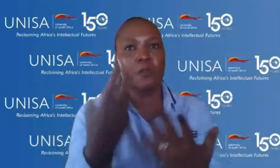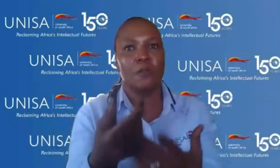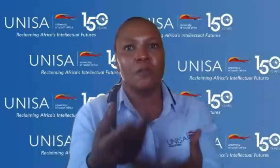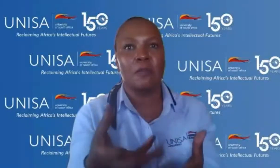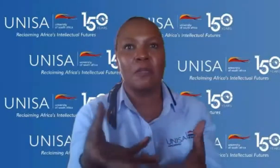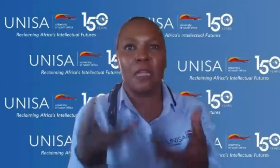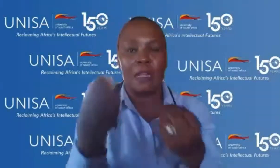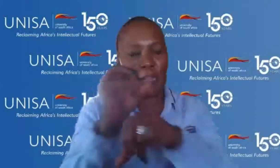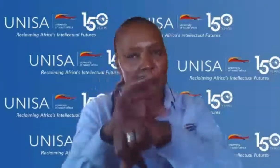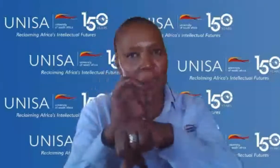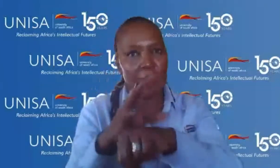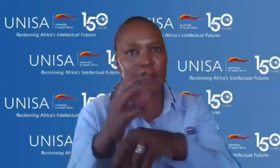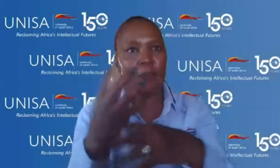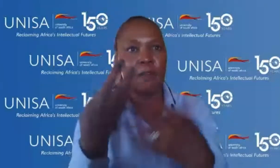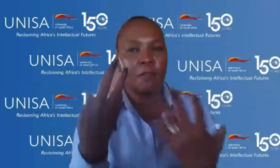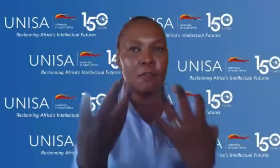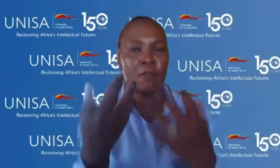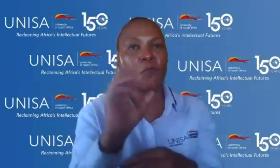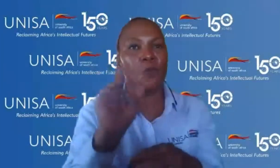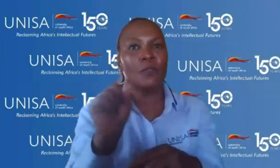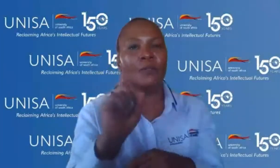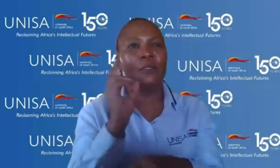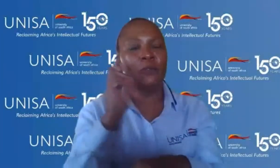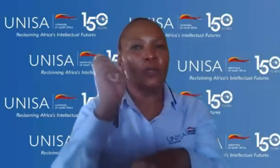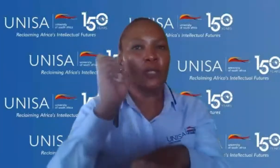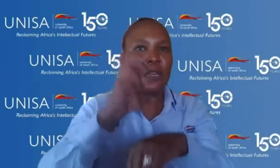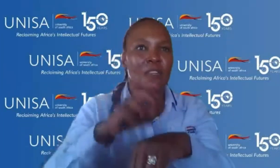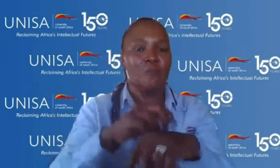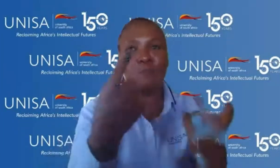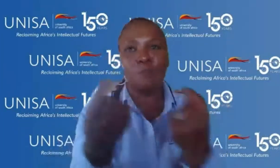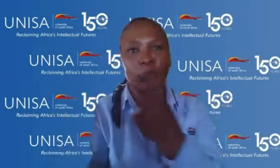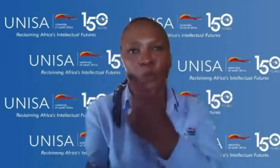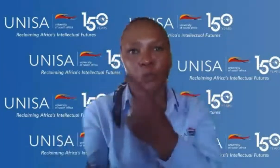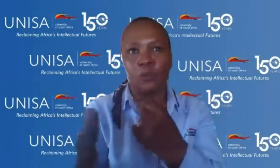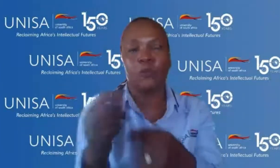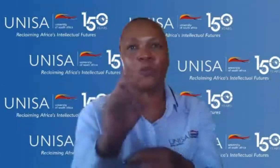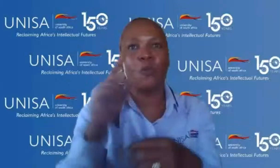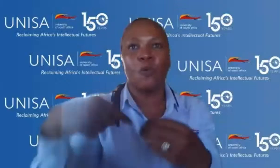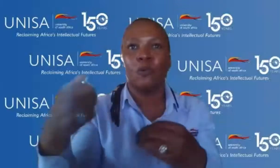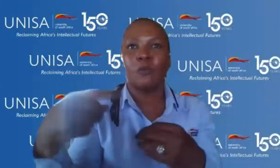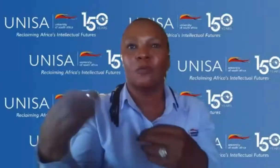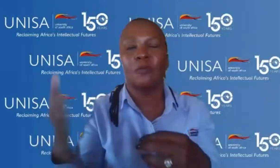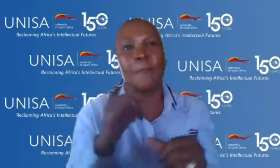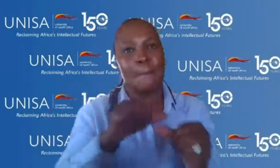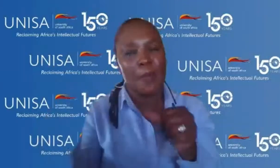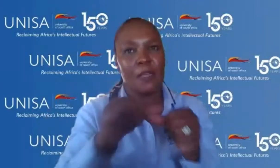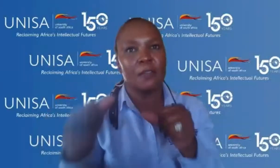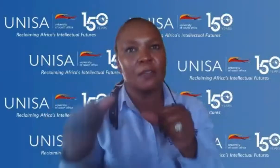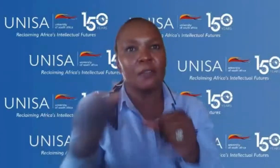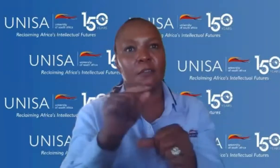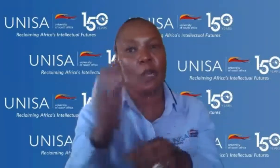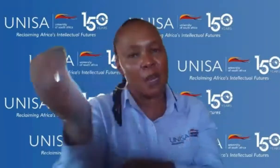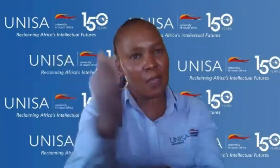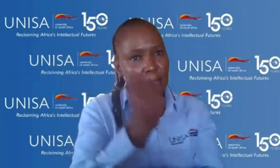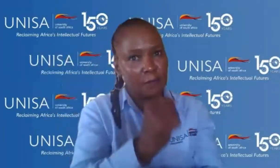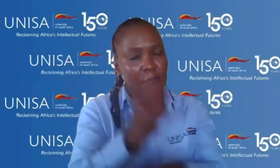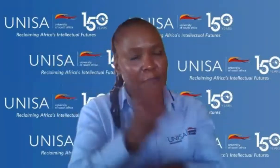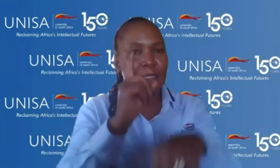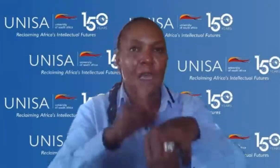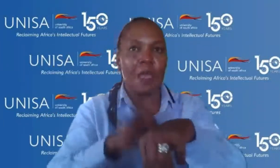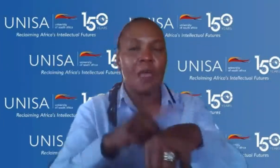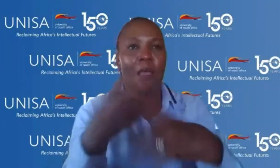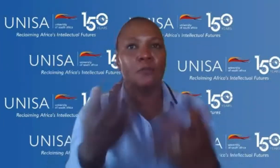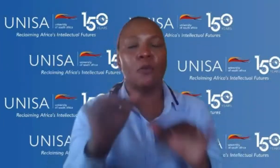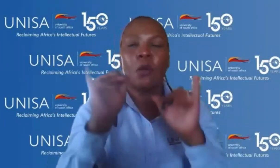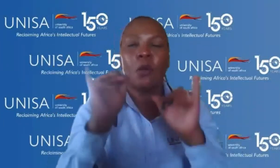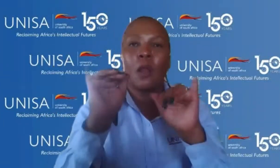of what is it that you can do. And it's always best for you to come in time. Don't wait for the